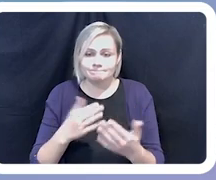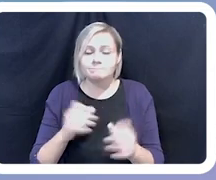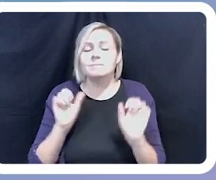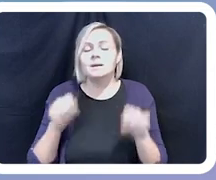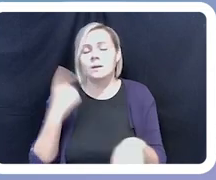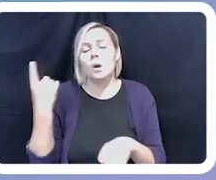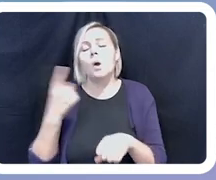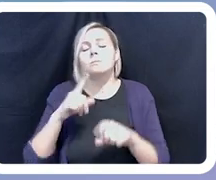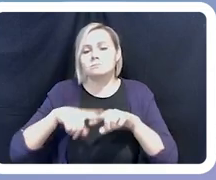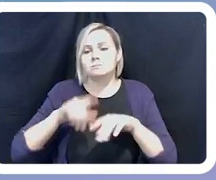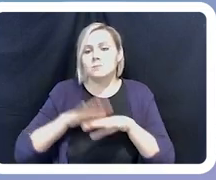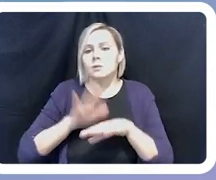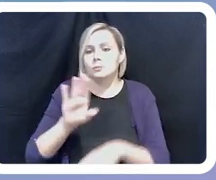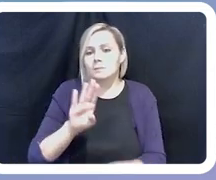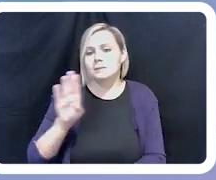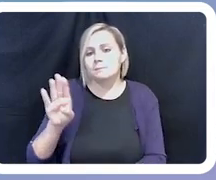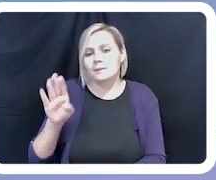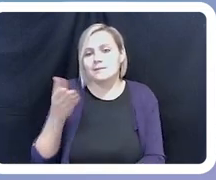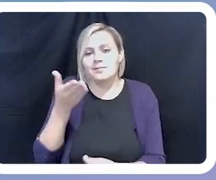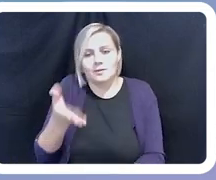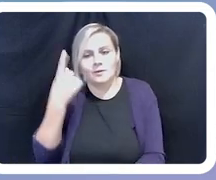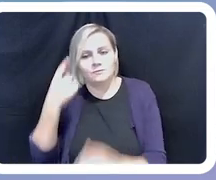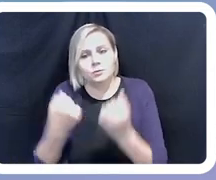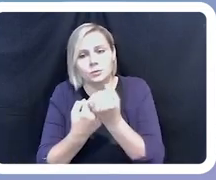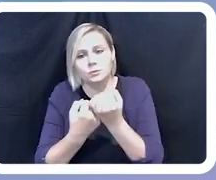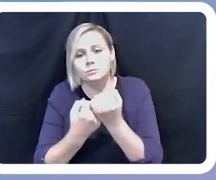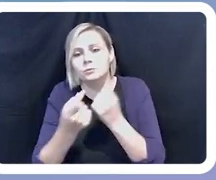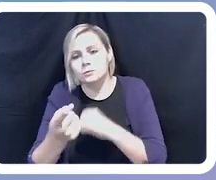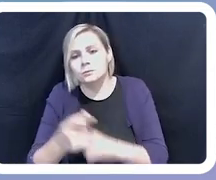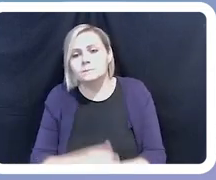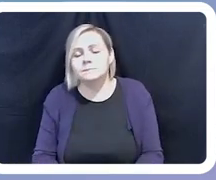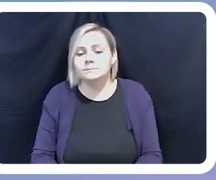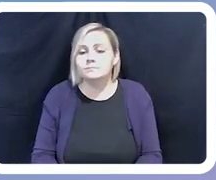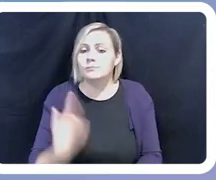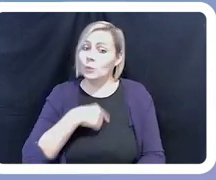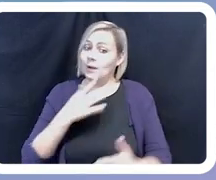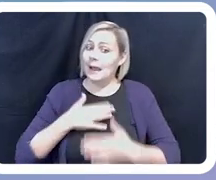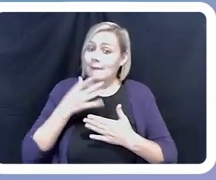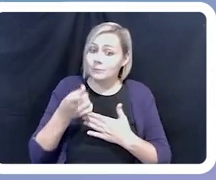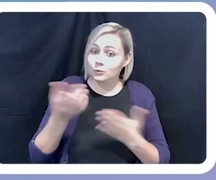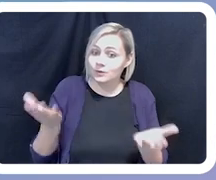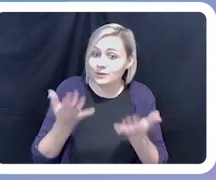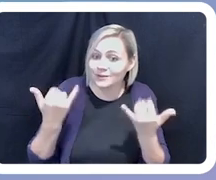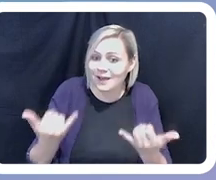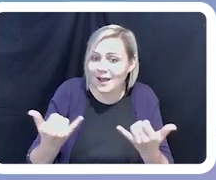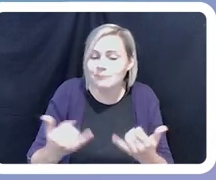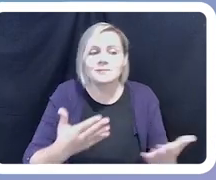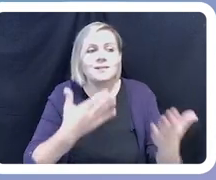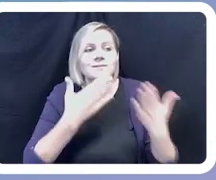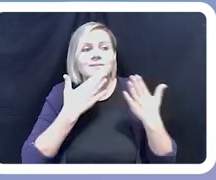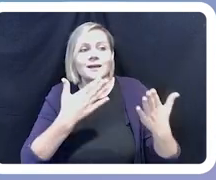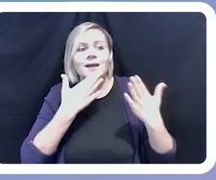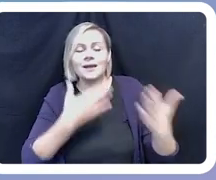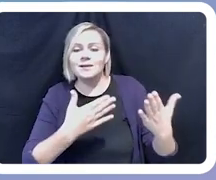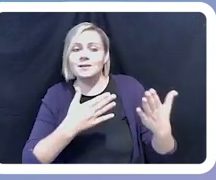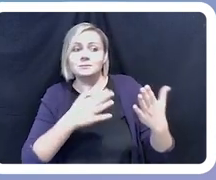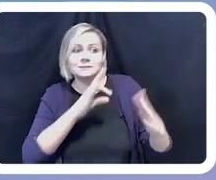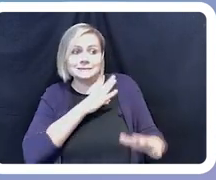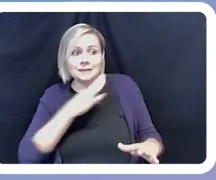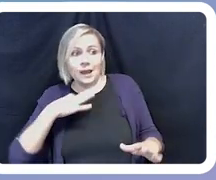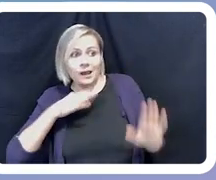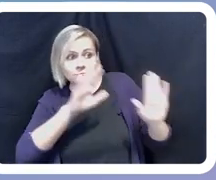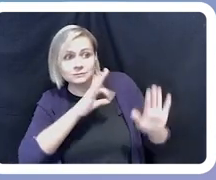always count on your best buddy to be there for you. And we are glad you are here now. I want to take a moment to thank the incredible